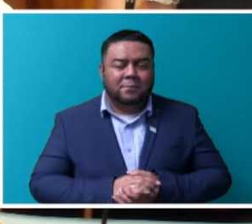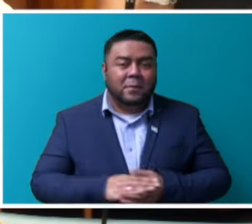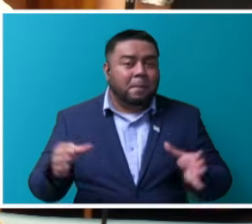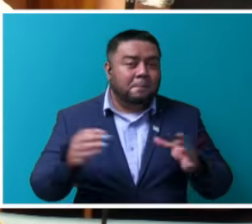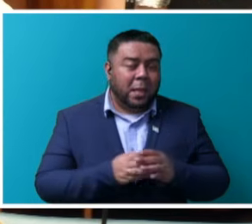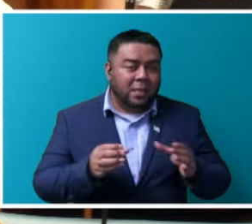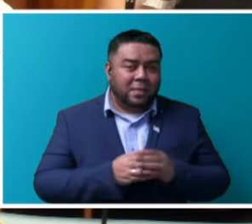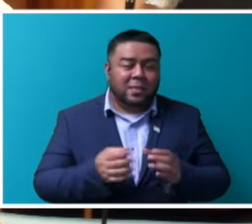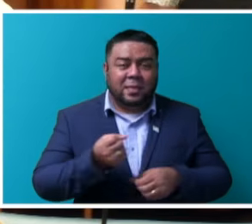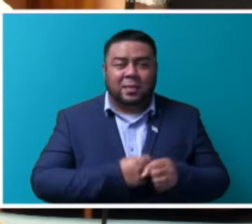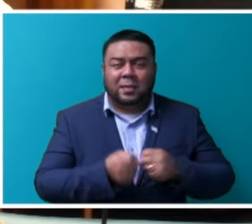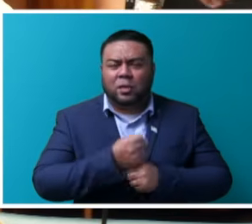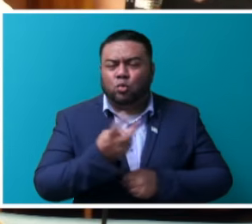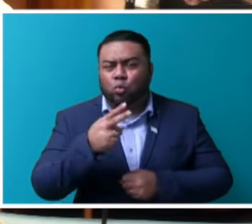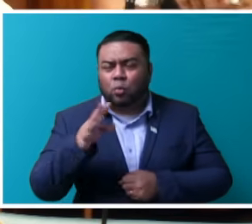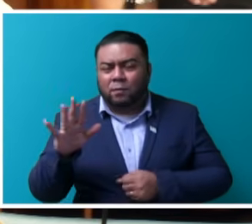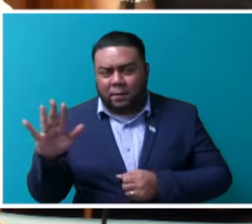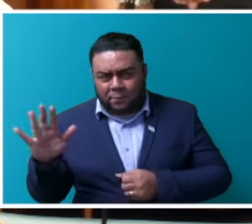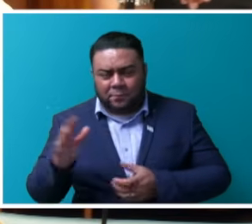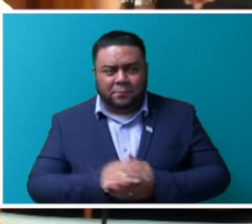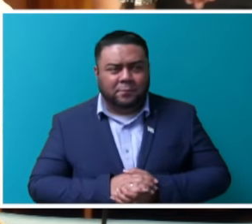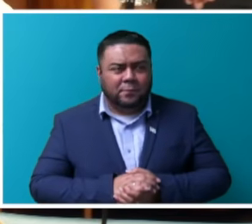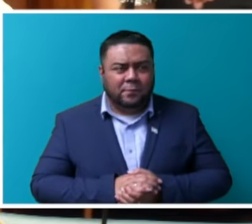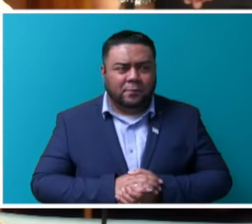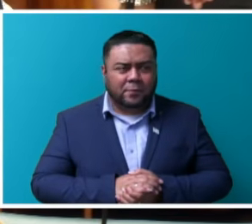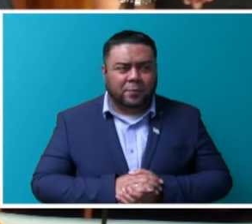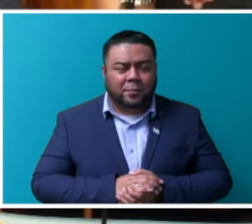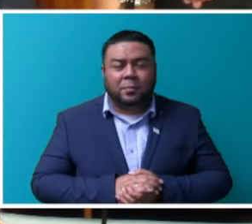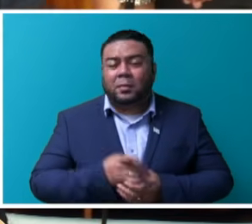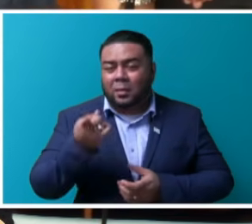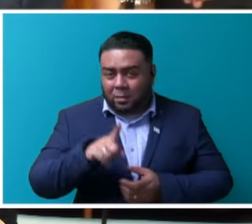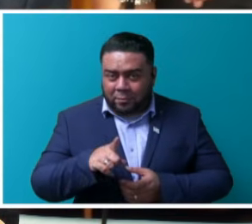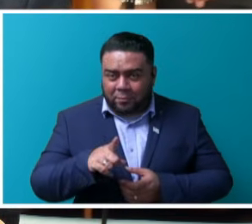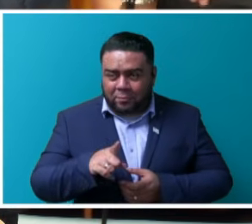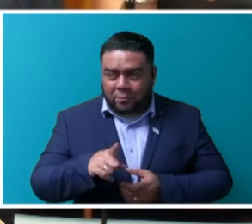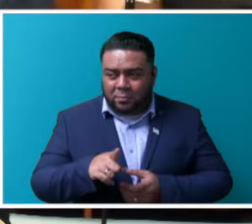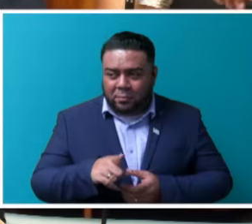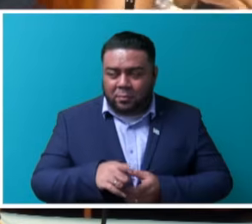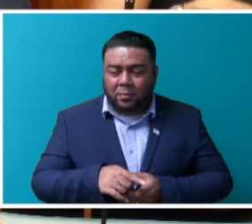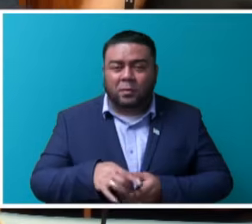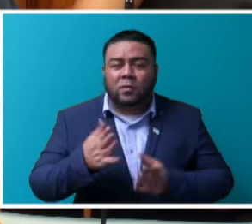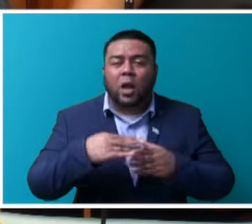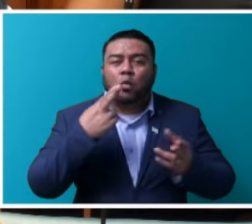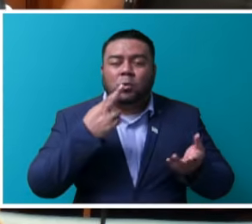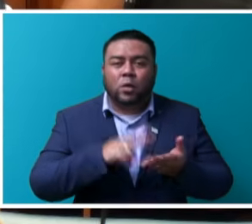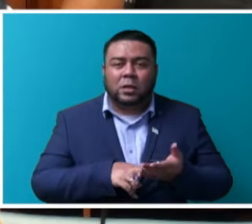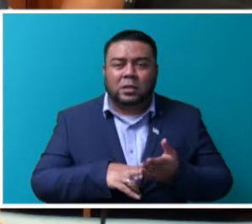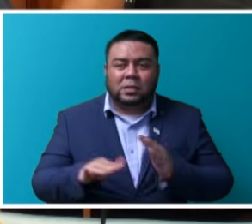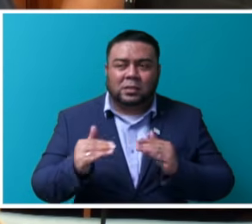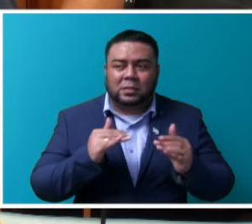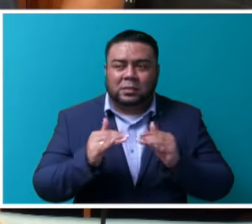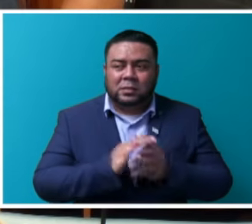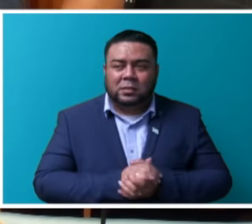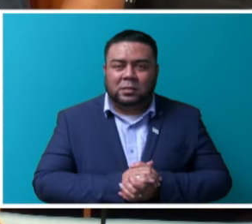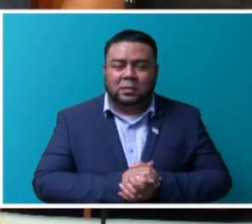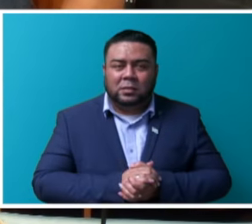Banking Budget Amendment Bill 2025, and Fair Reporting of Credit Budget